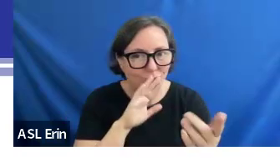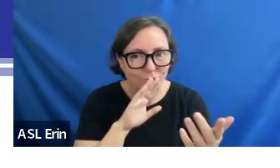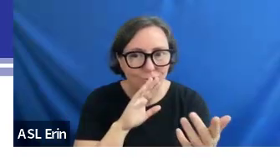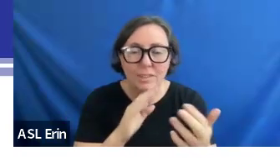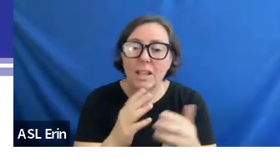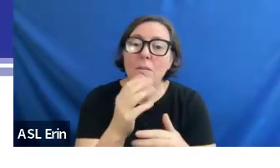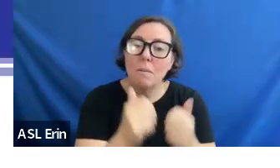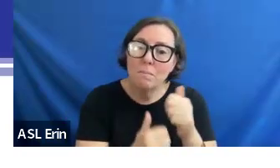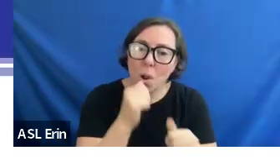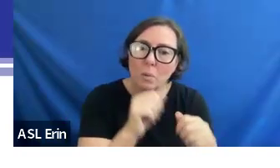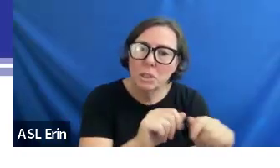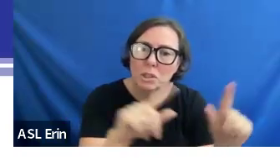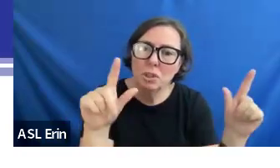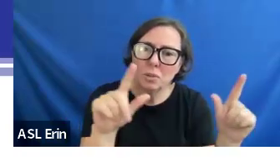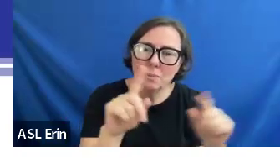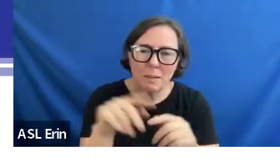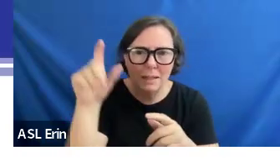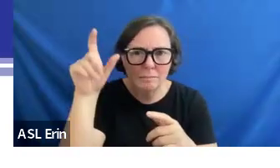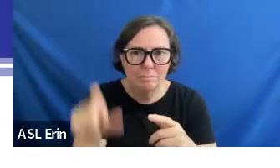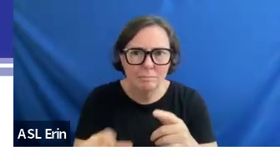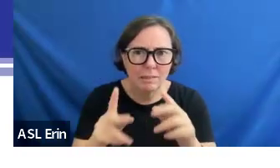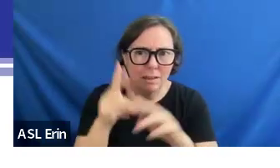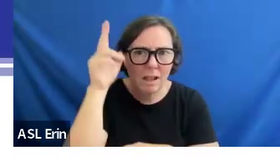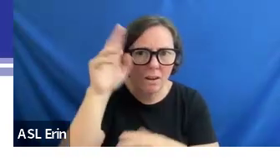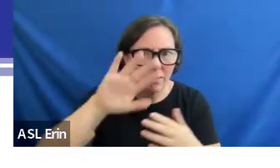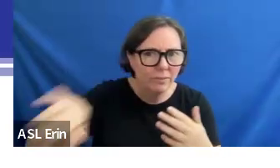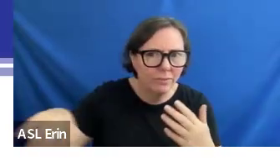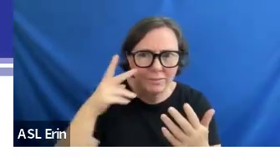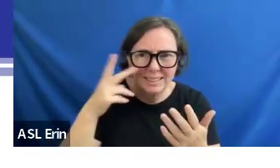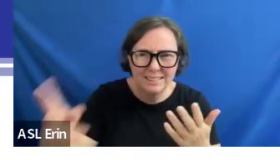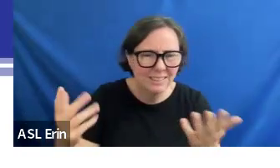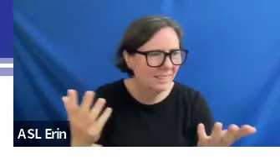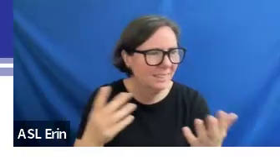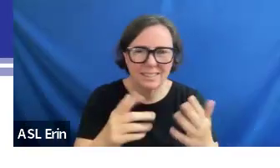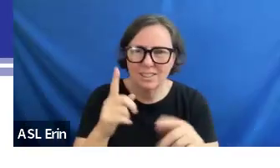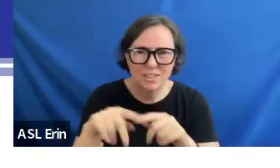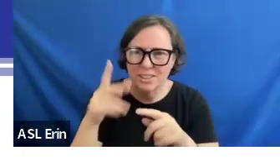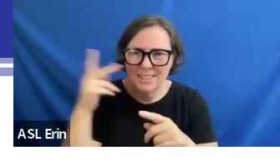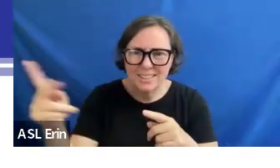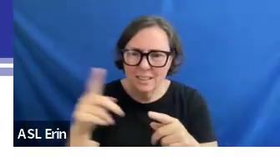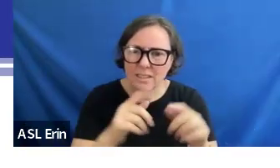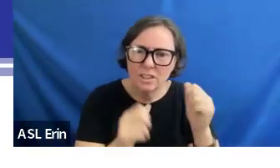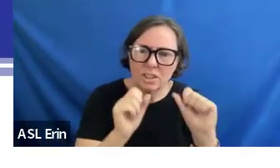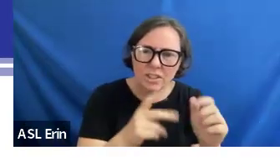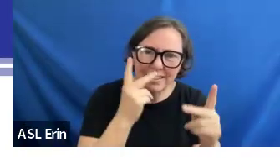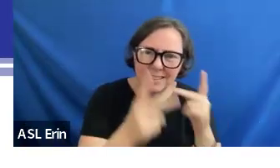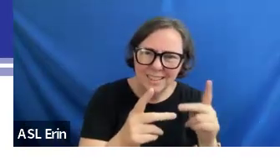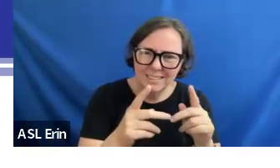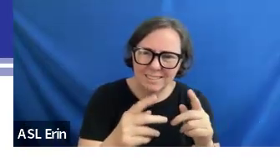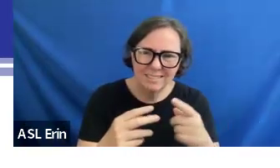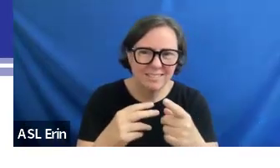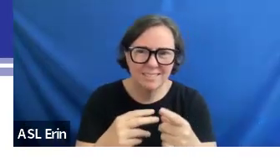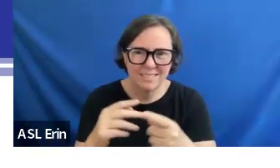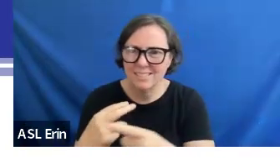it zoomed and would magnify using zoom text, but some of it was just stuck